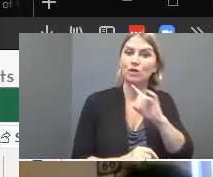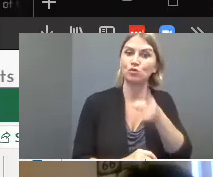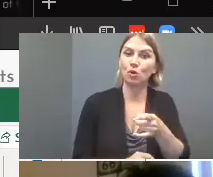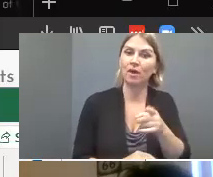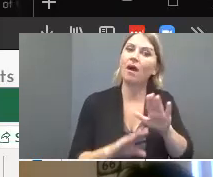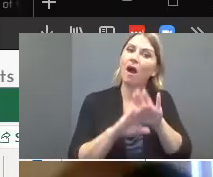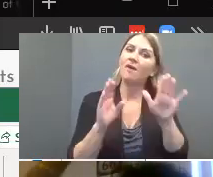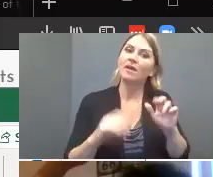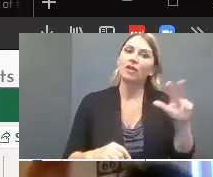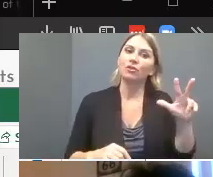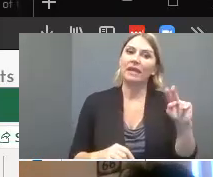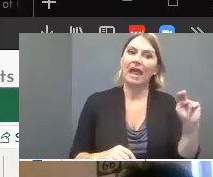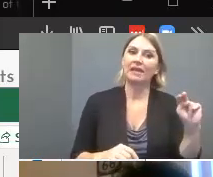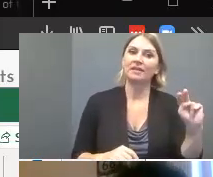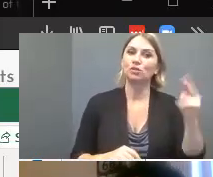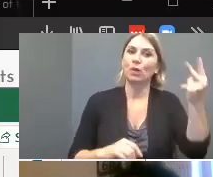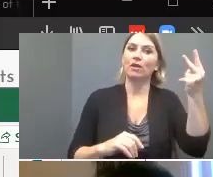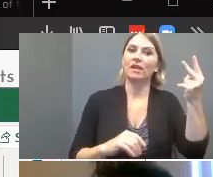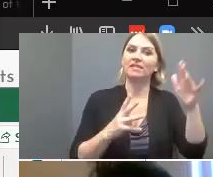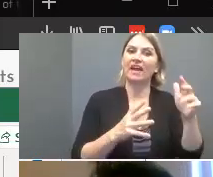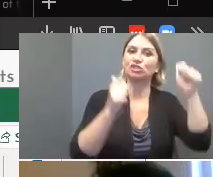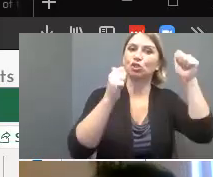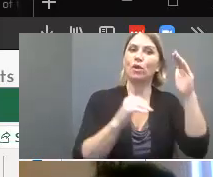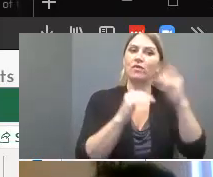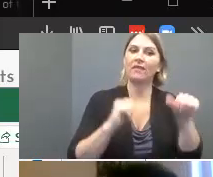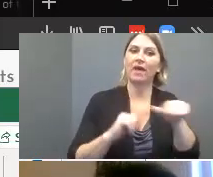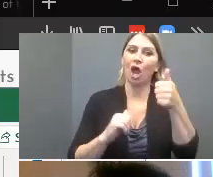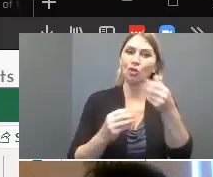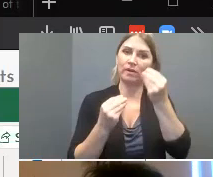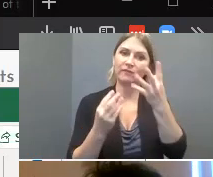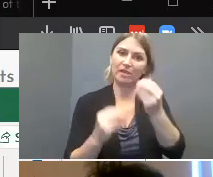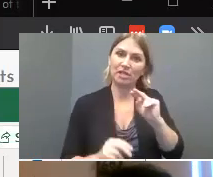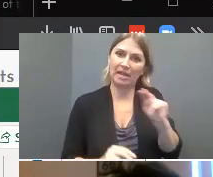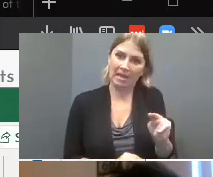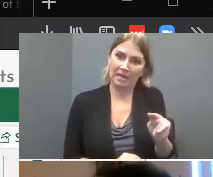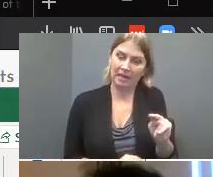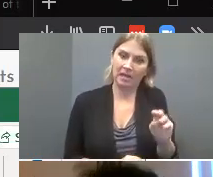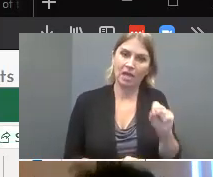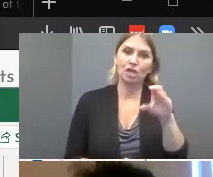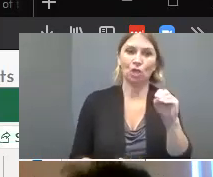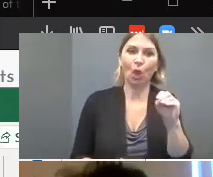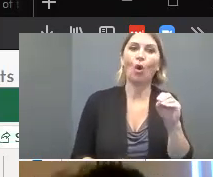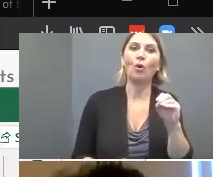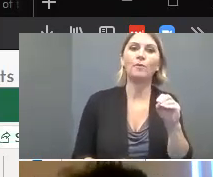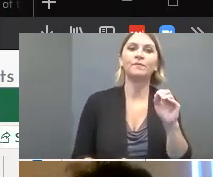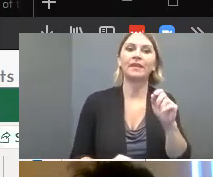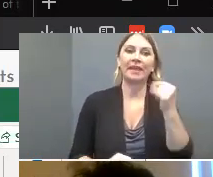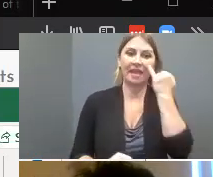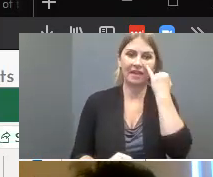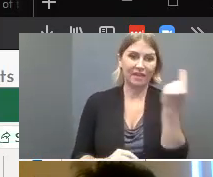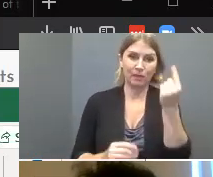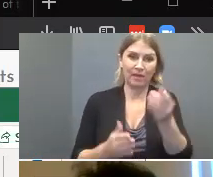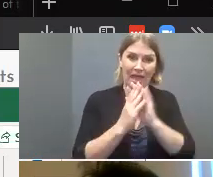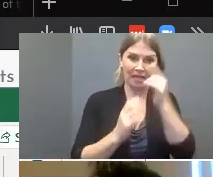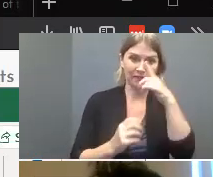because 3n squared grows much faster than any equation n. But when we ask for these particular things,